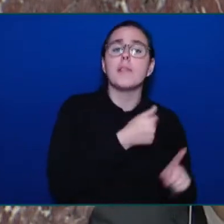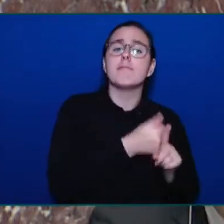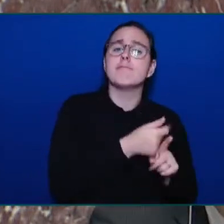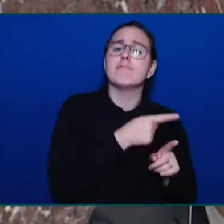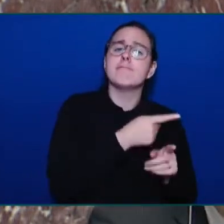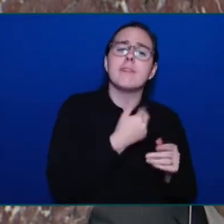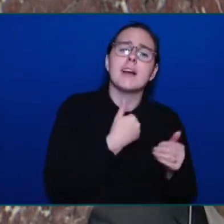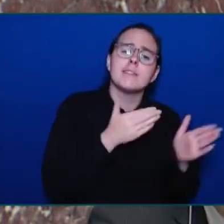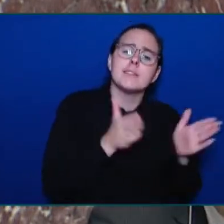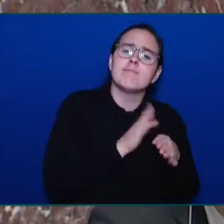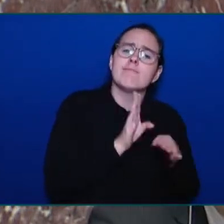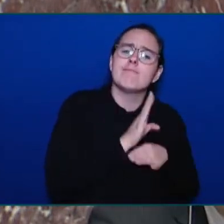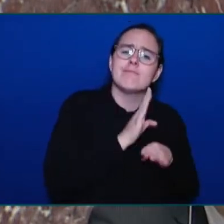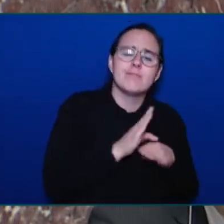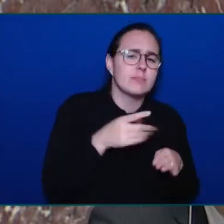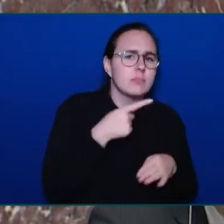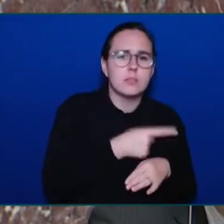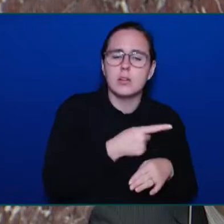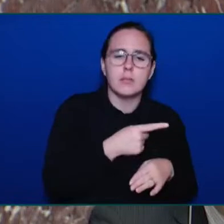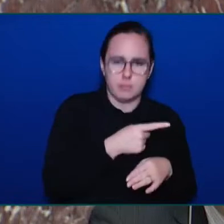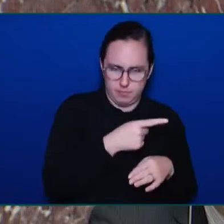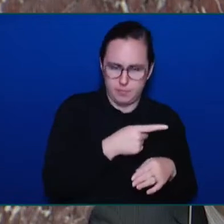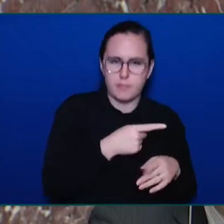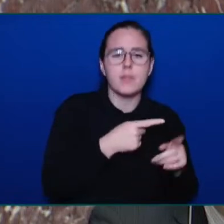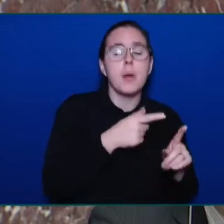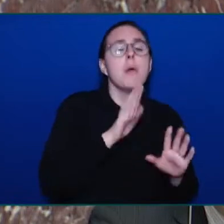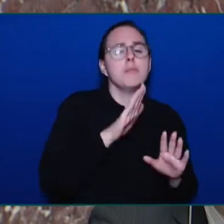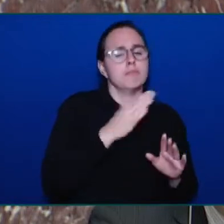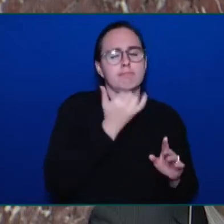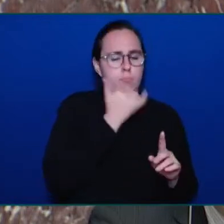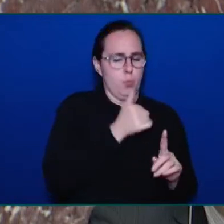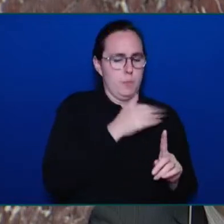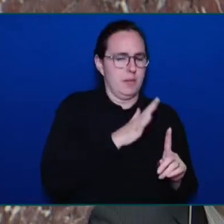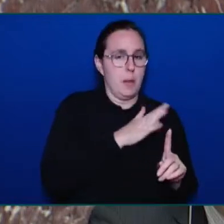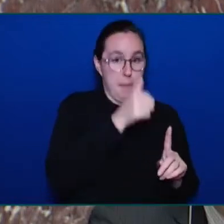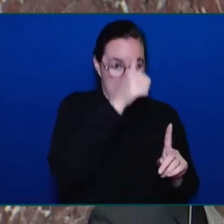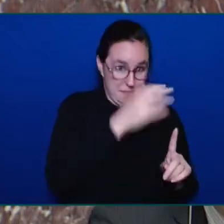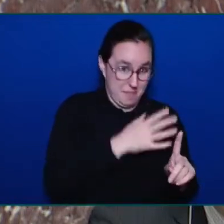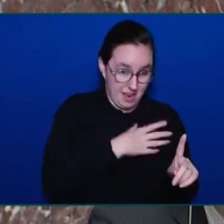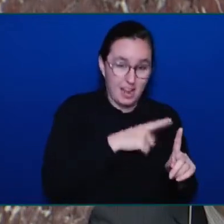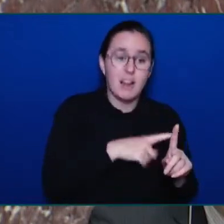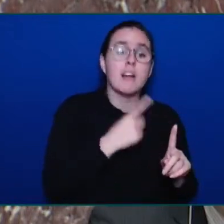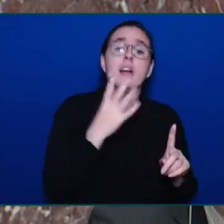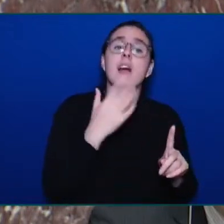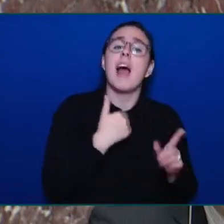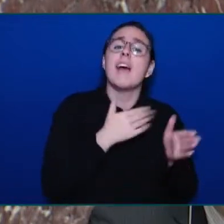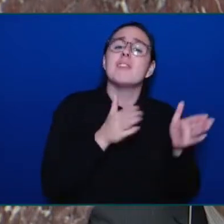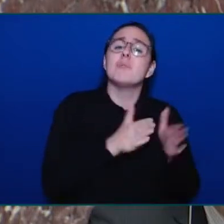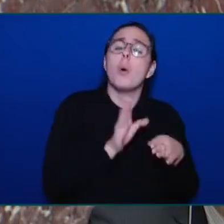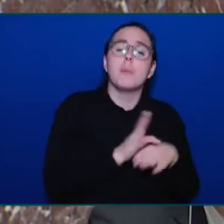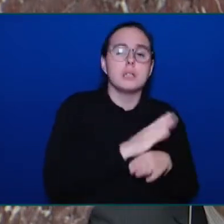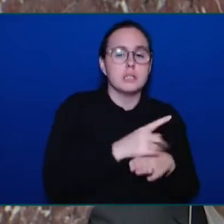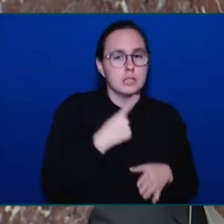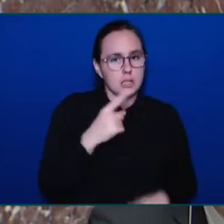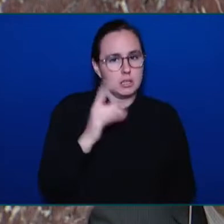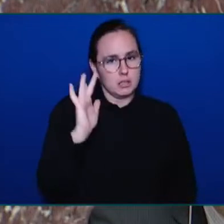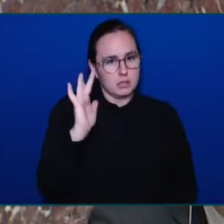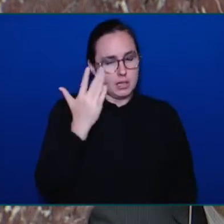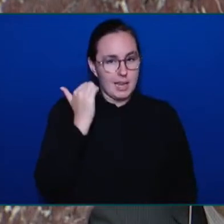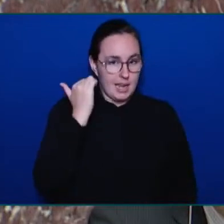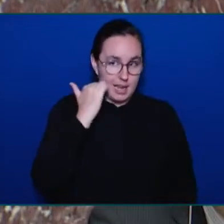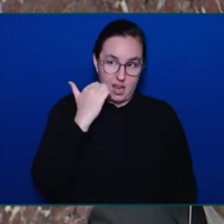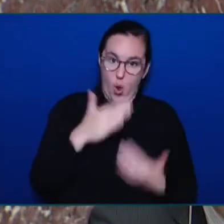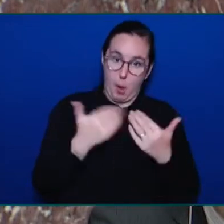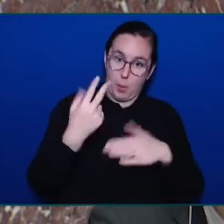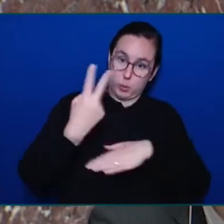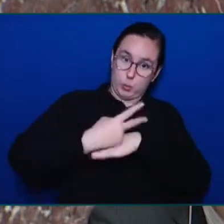quote, "Almost every other day we have people walking in, threatening our staff, taking money, iPads being stolen,